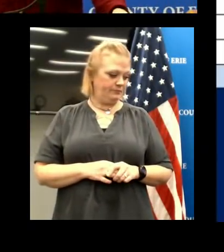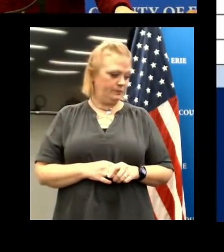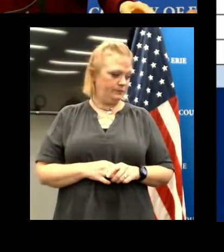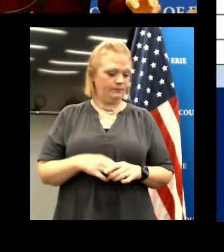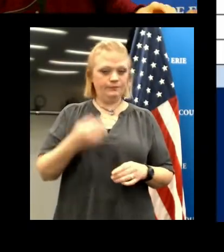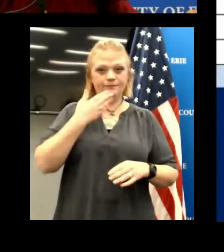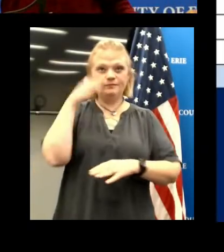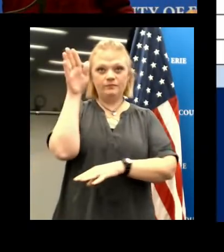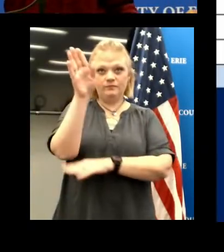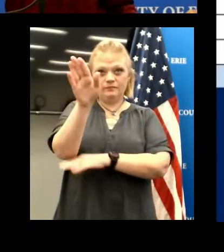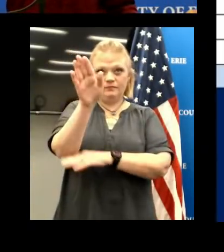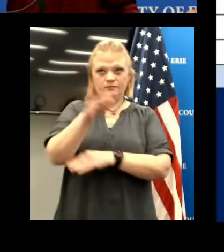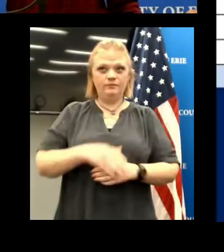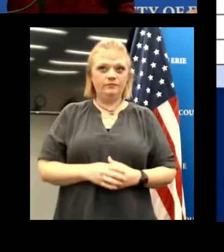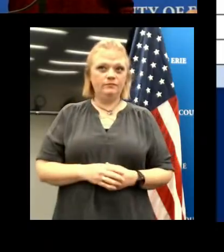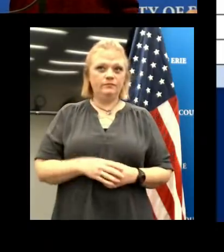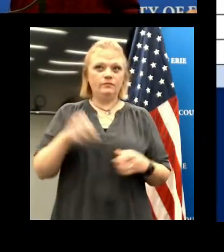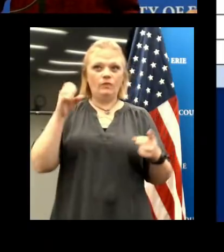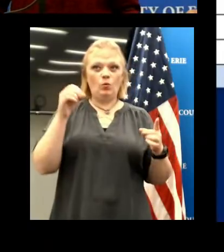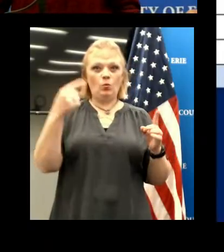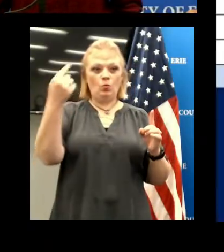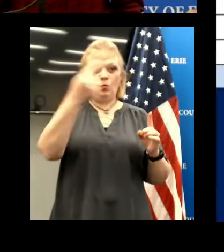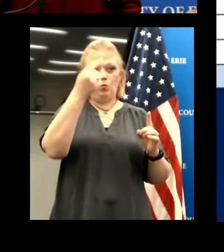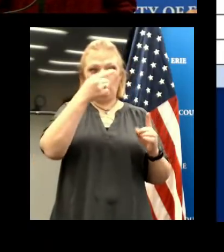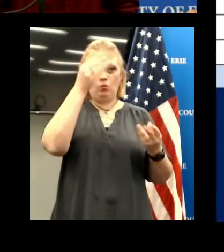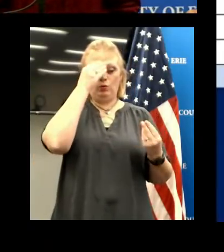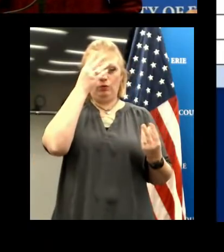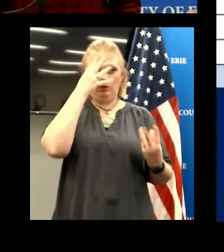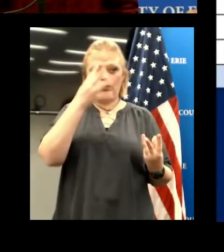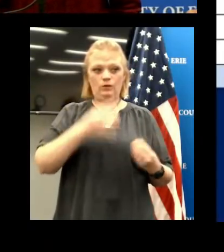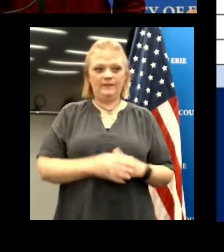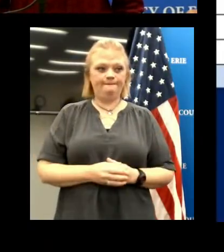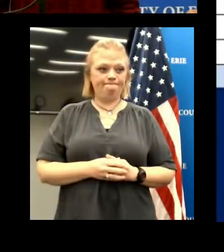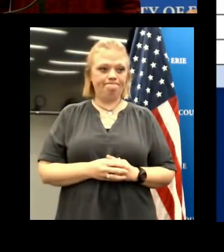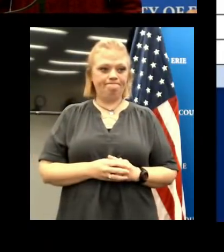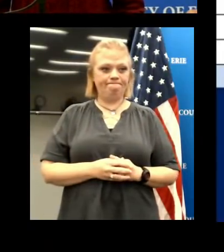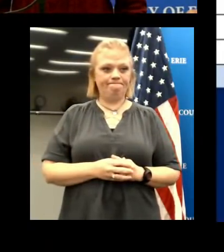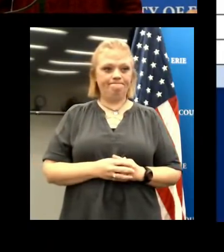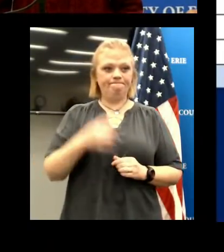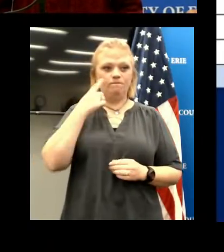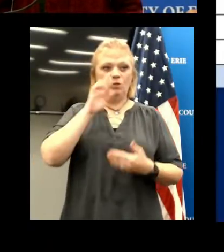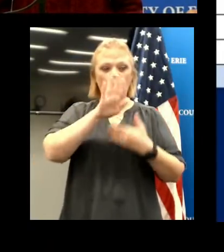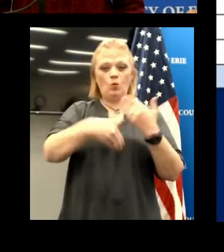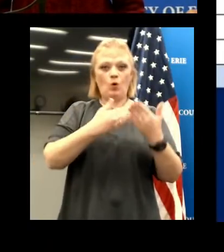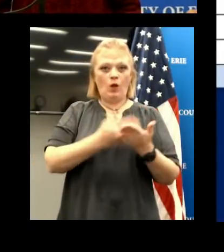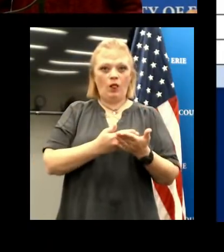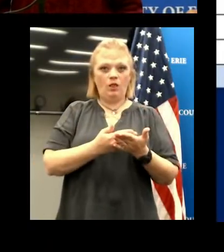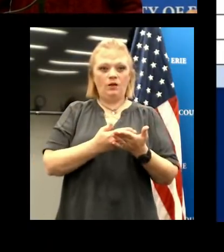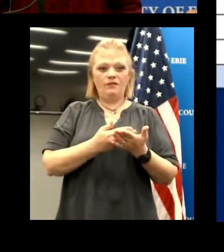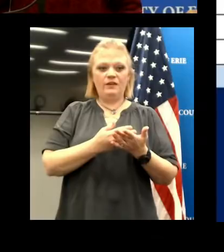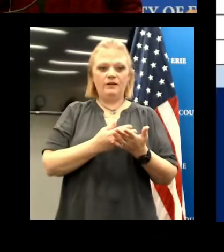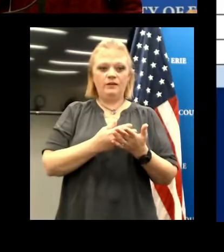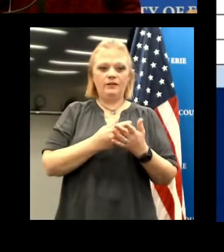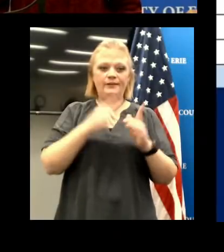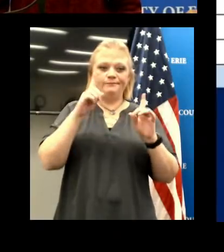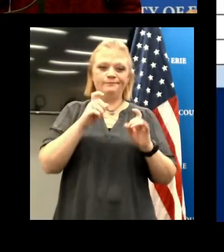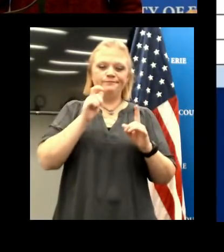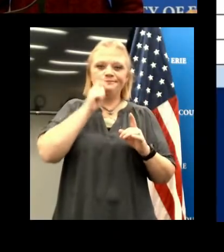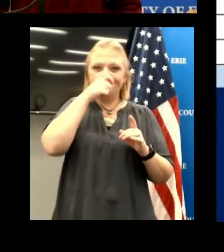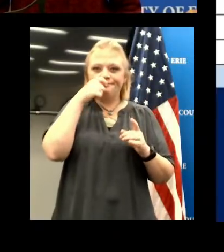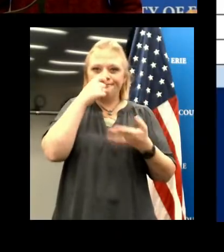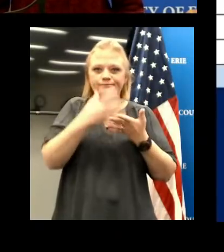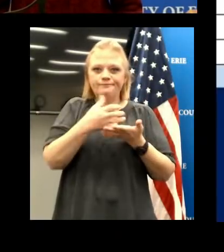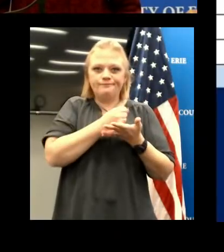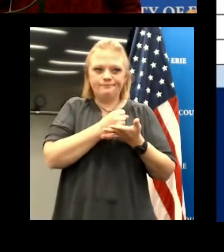So good afternoon. So these are data looking at all the specimens that were tested over